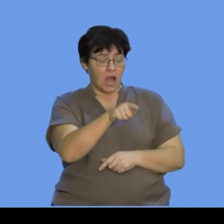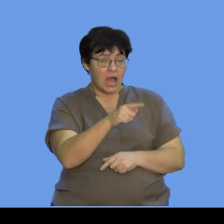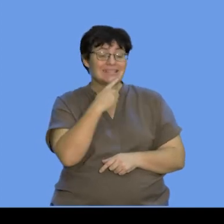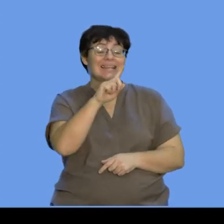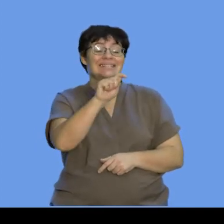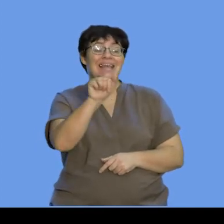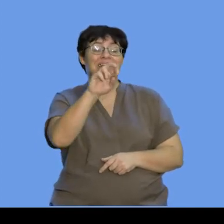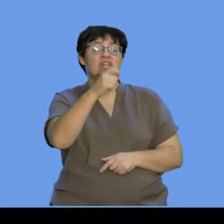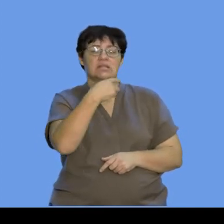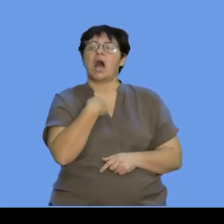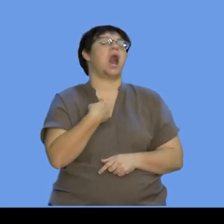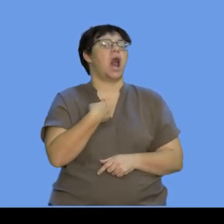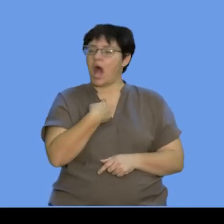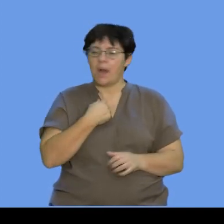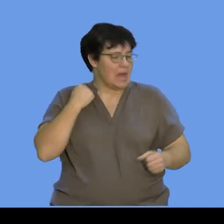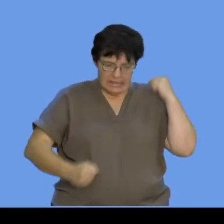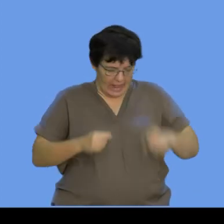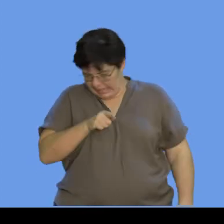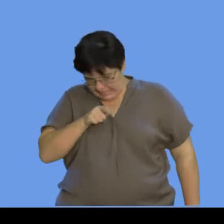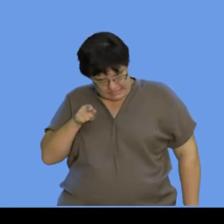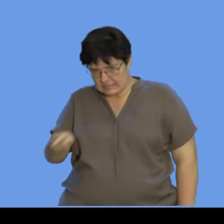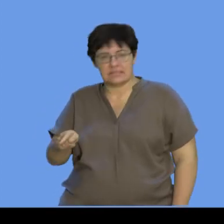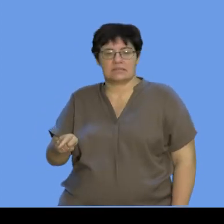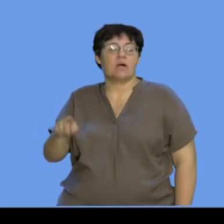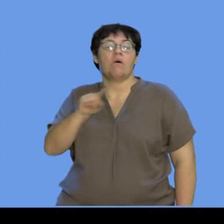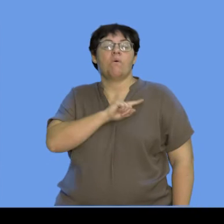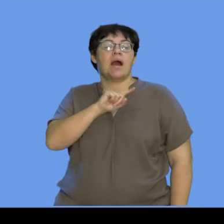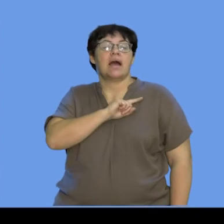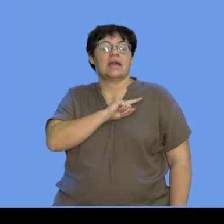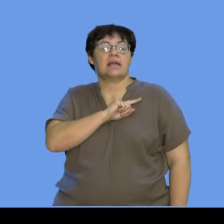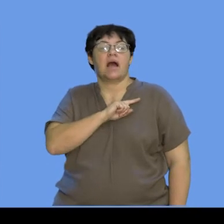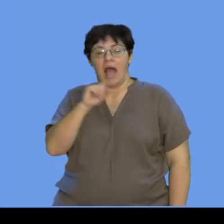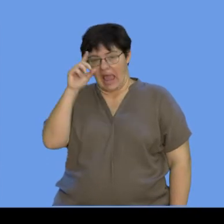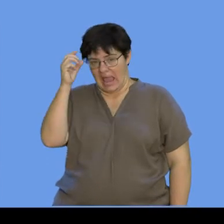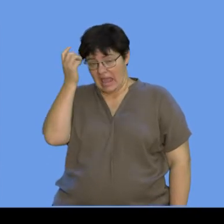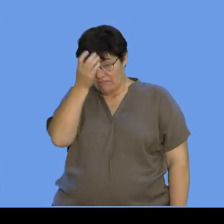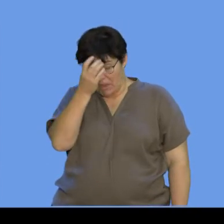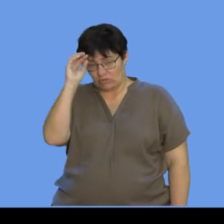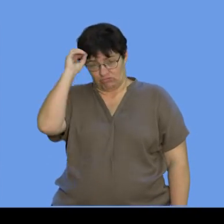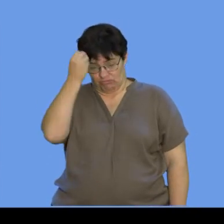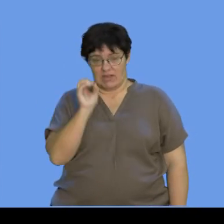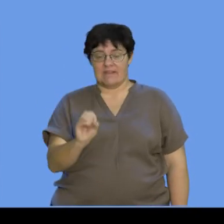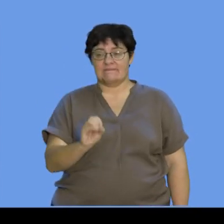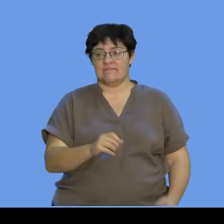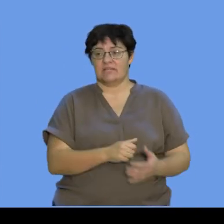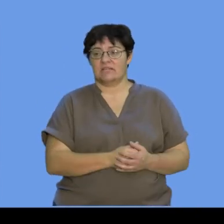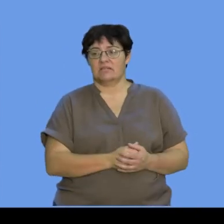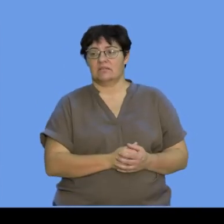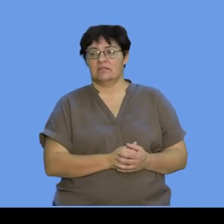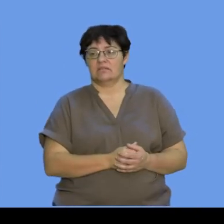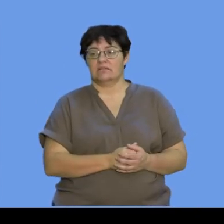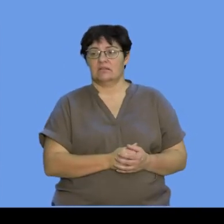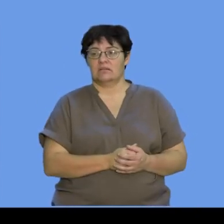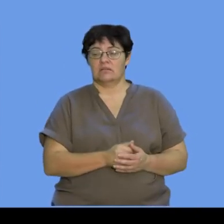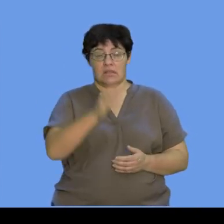saying tangent. Guys, I run to my diagram because that gives me some interesting information for me to look at, right? So if this